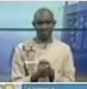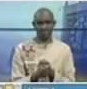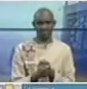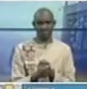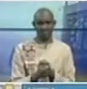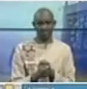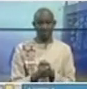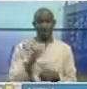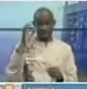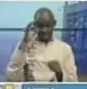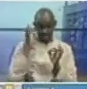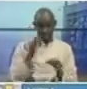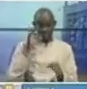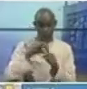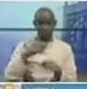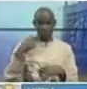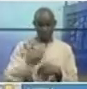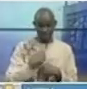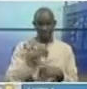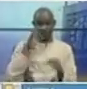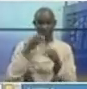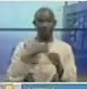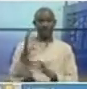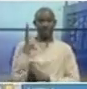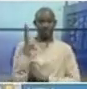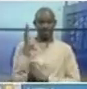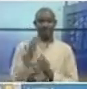peace. A vote for Kombo is a vote for security.